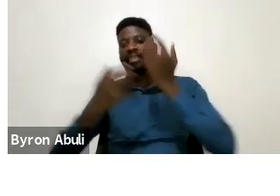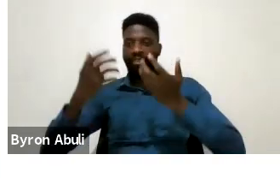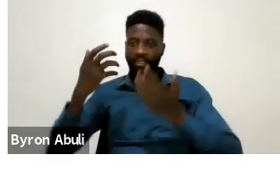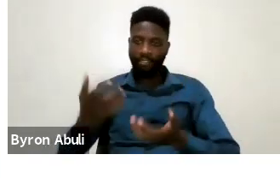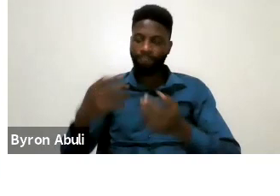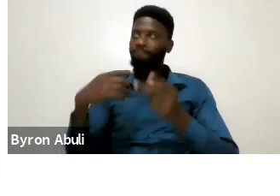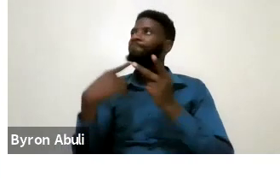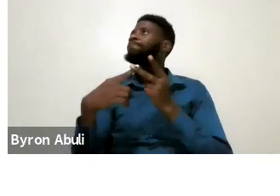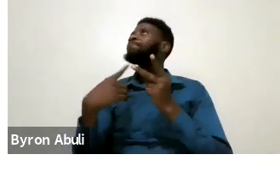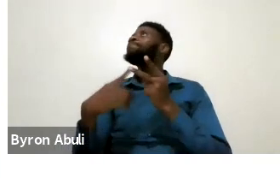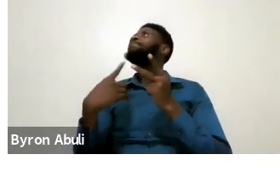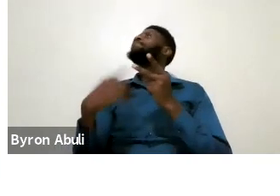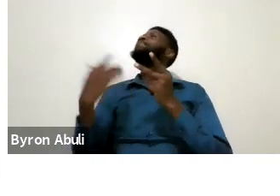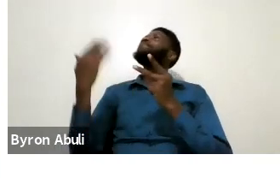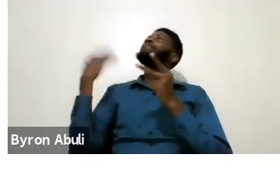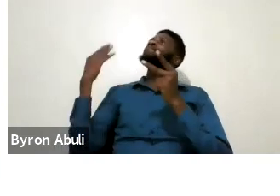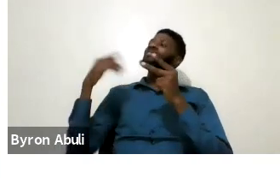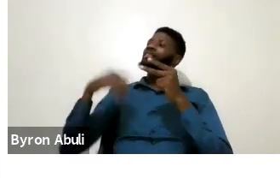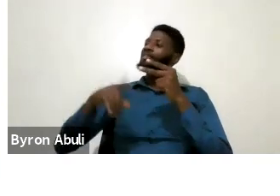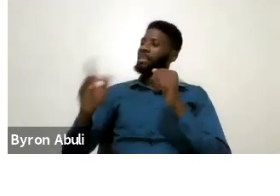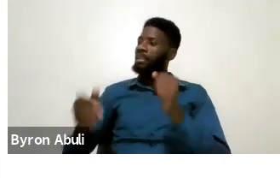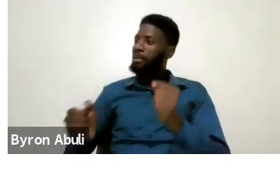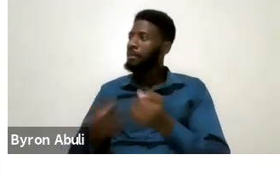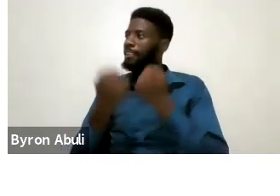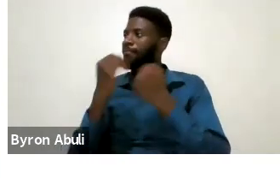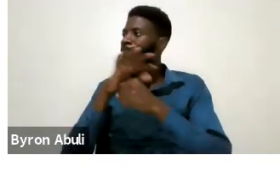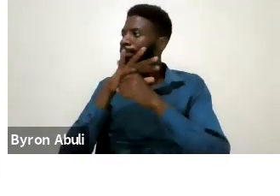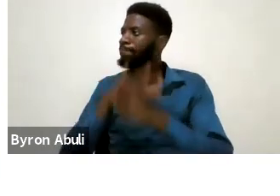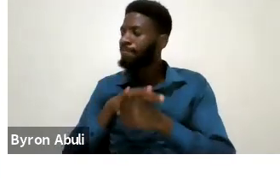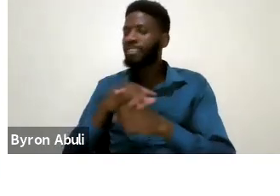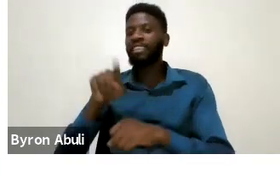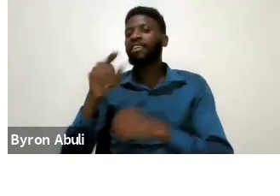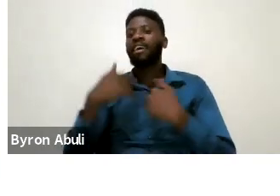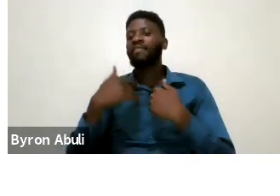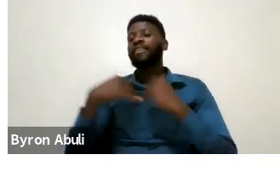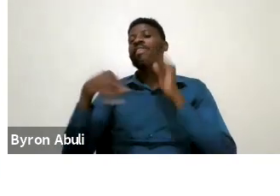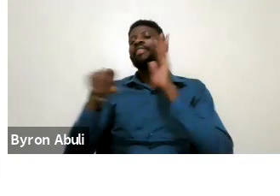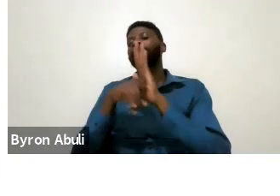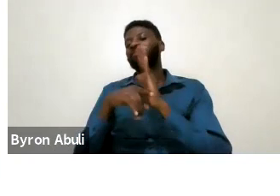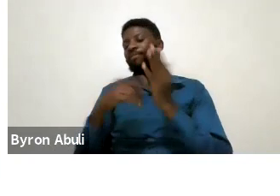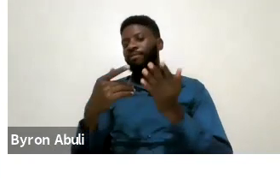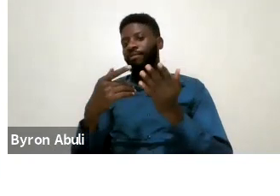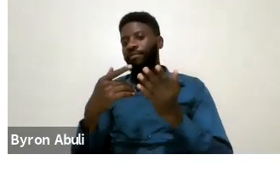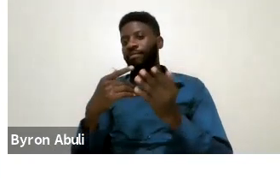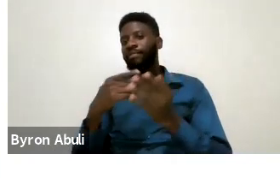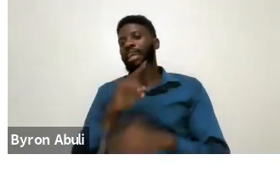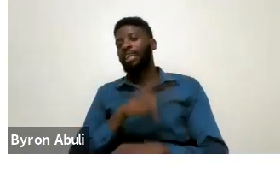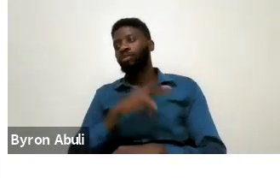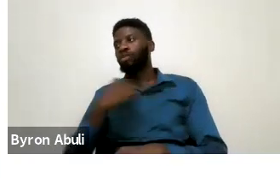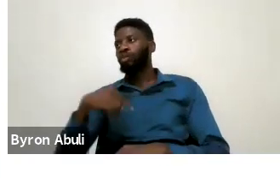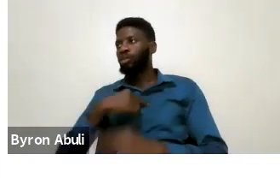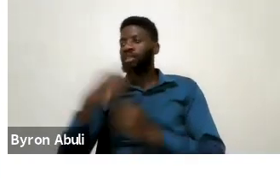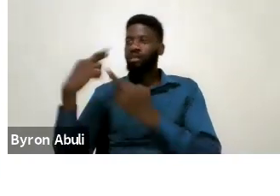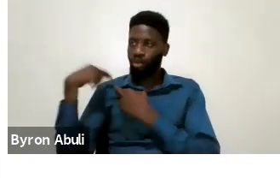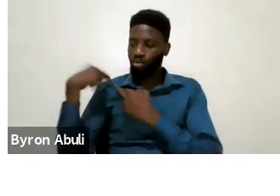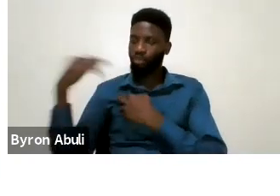situation whereby they were abused. So they formed these negative attitudes, and it is our responsibility as they,